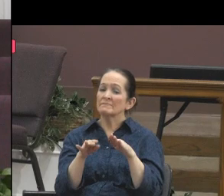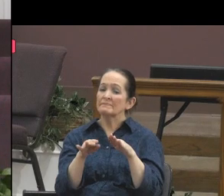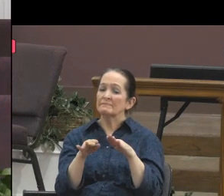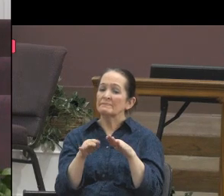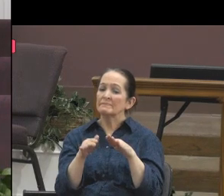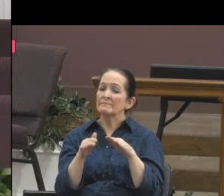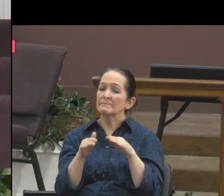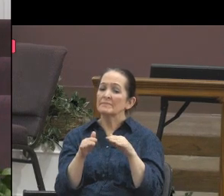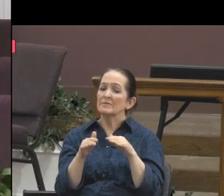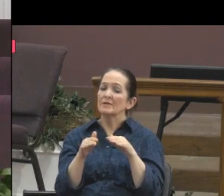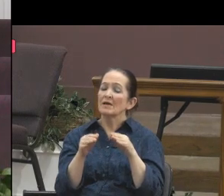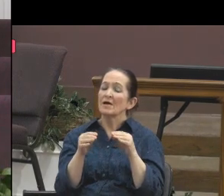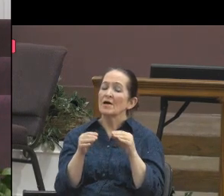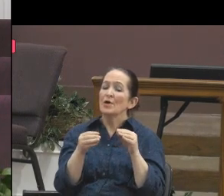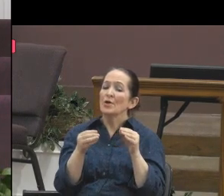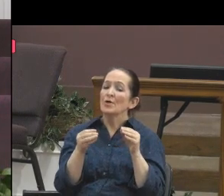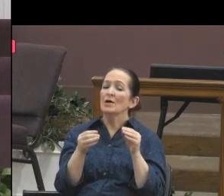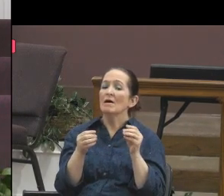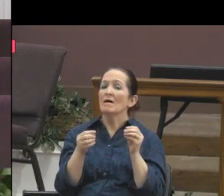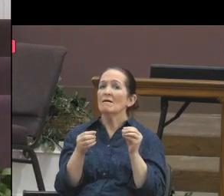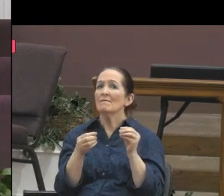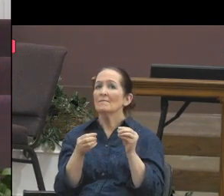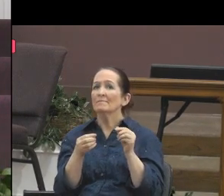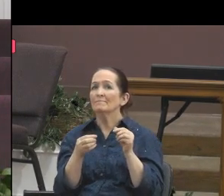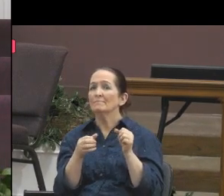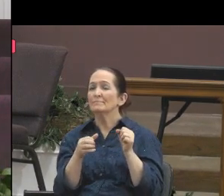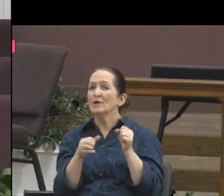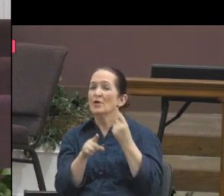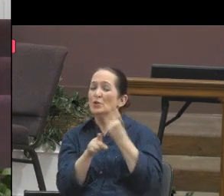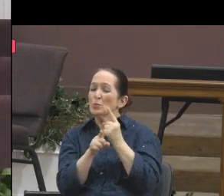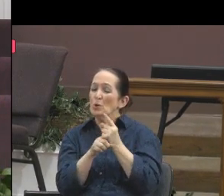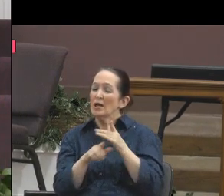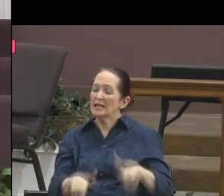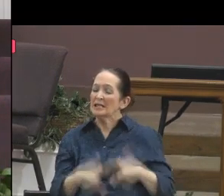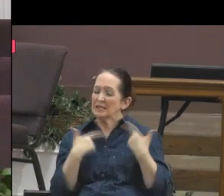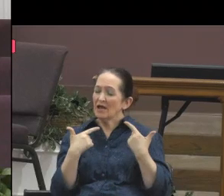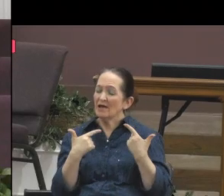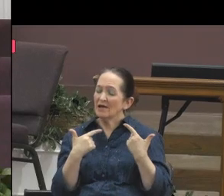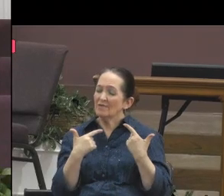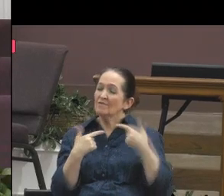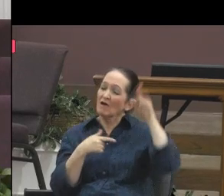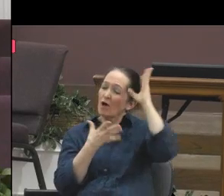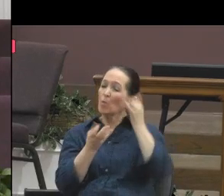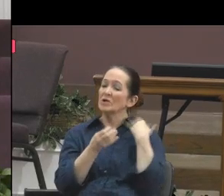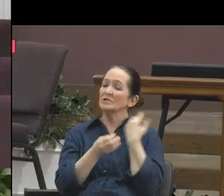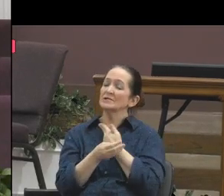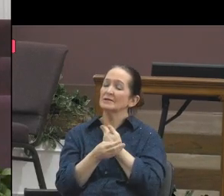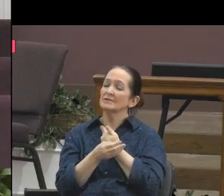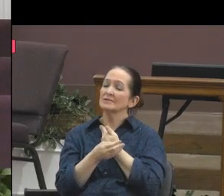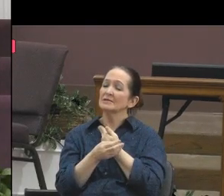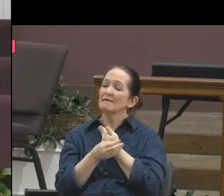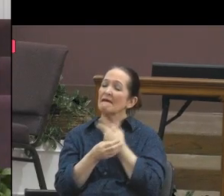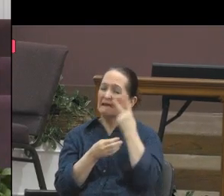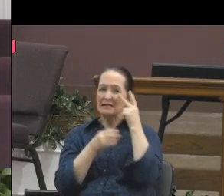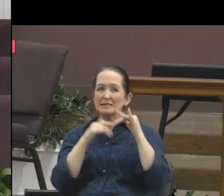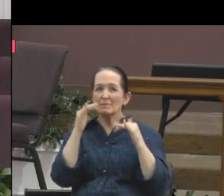and talk the talk at the same time. And that's the balance that I see here in this passage that Paul is talking